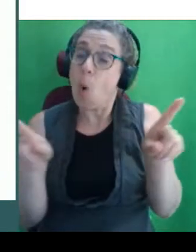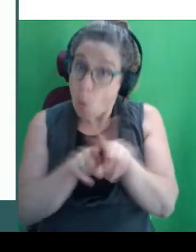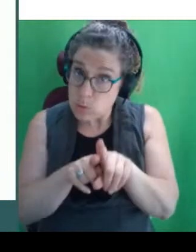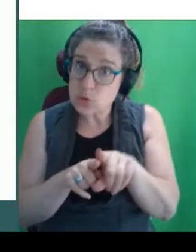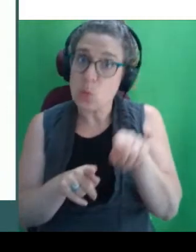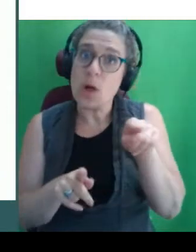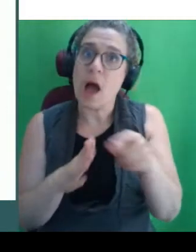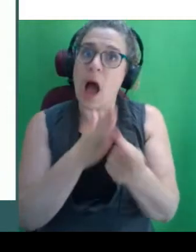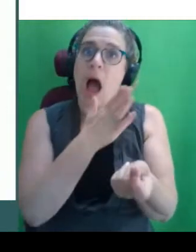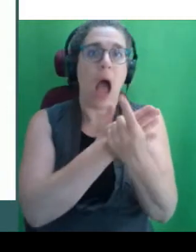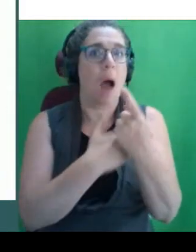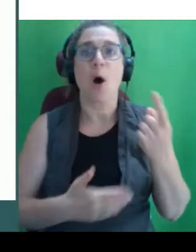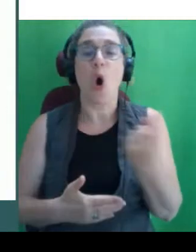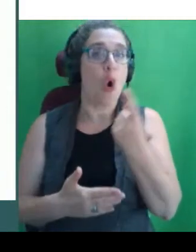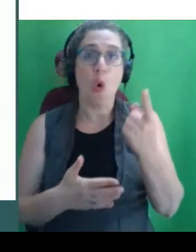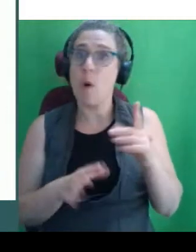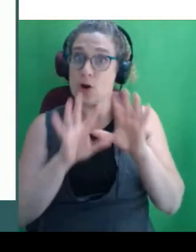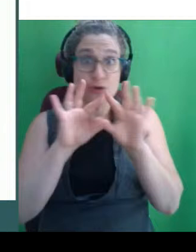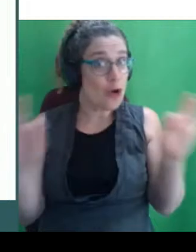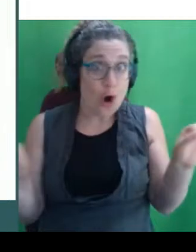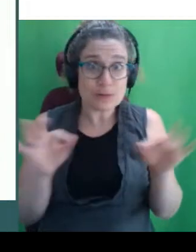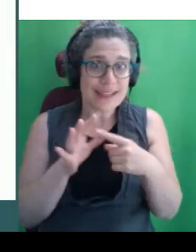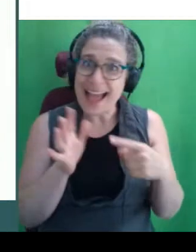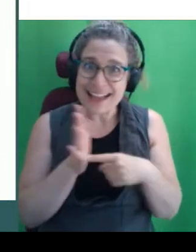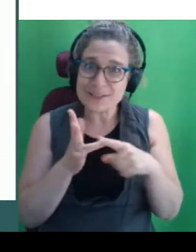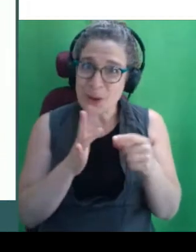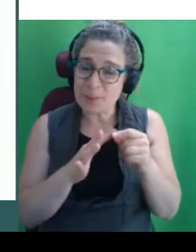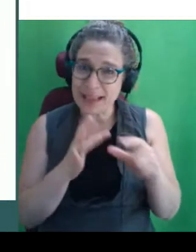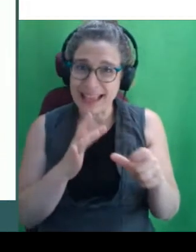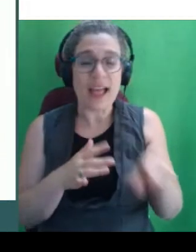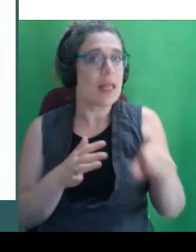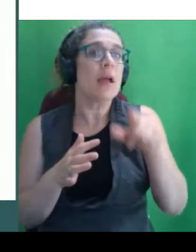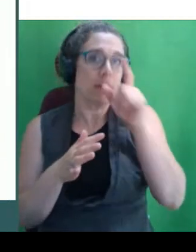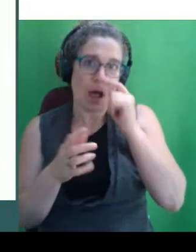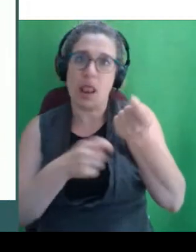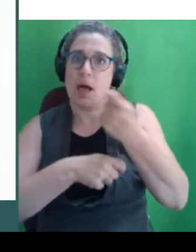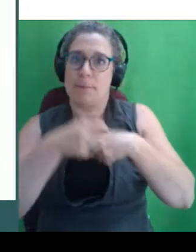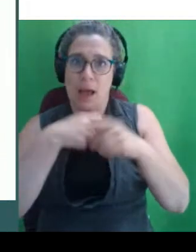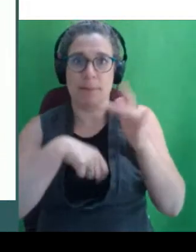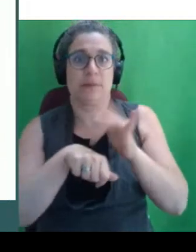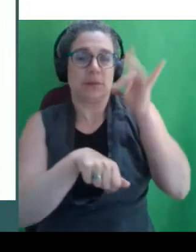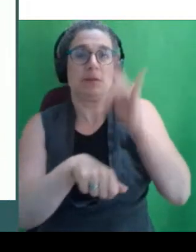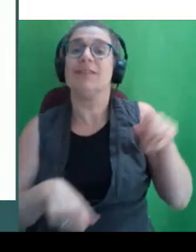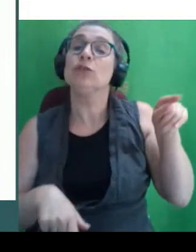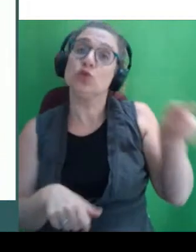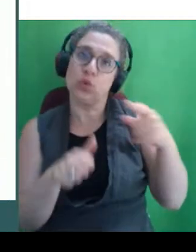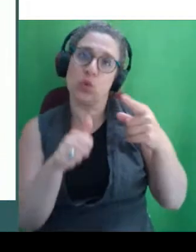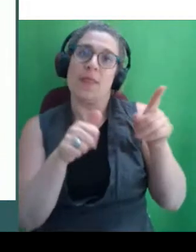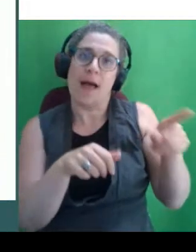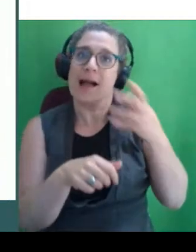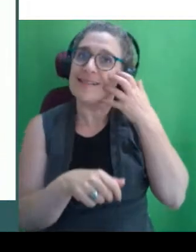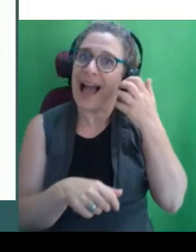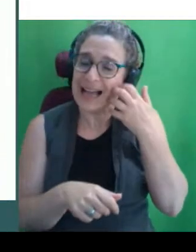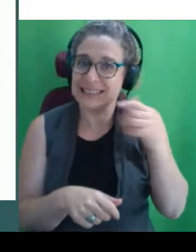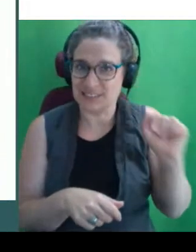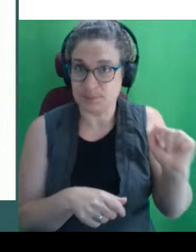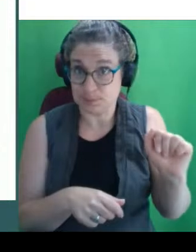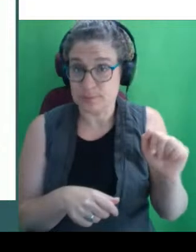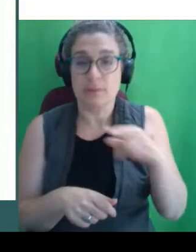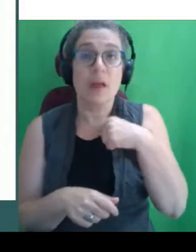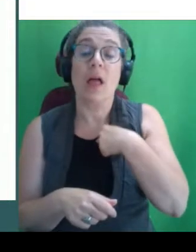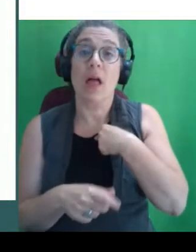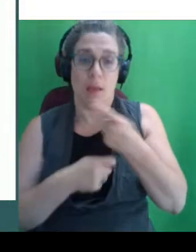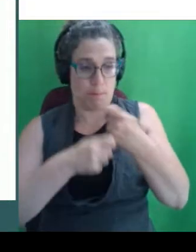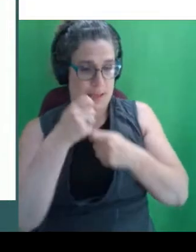not atopic, and they can become sensitized to the cat allergen, and they can develop symptoms.